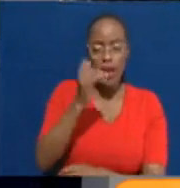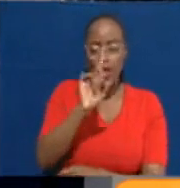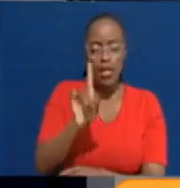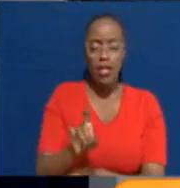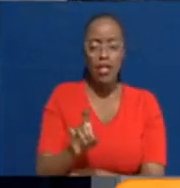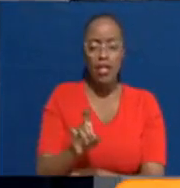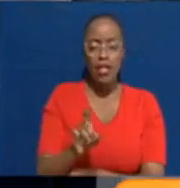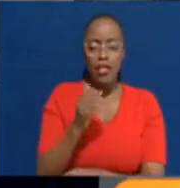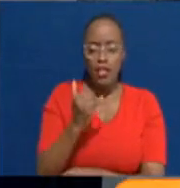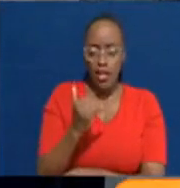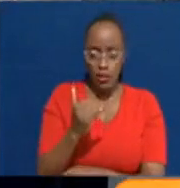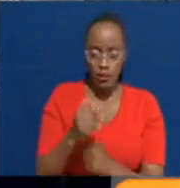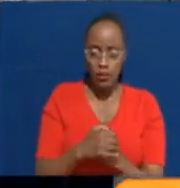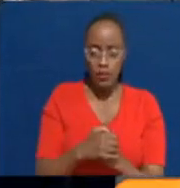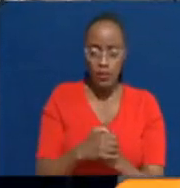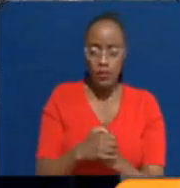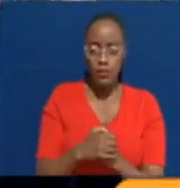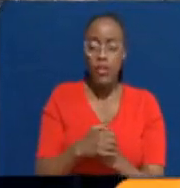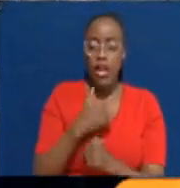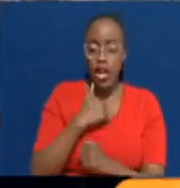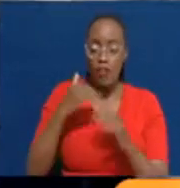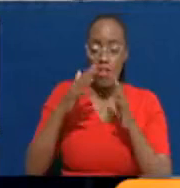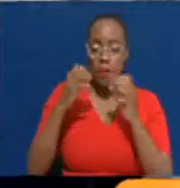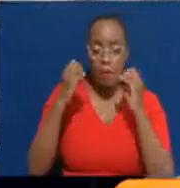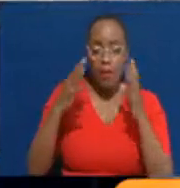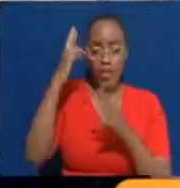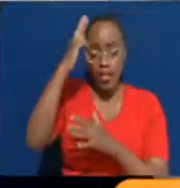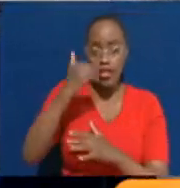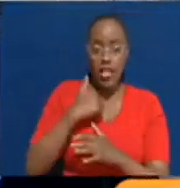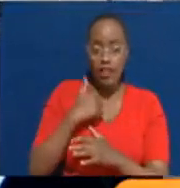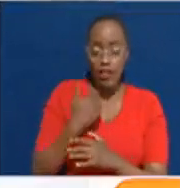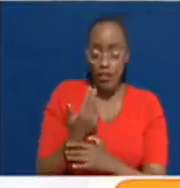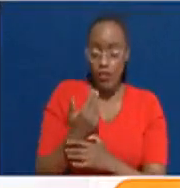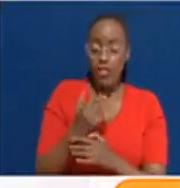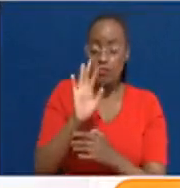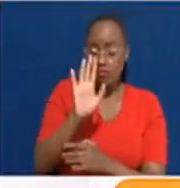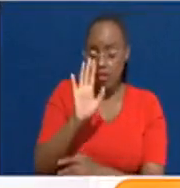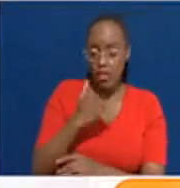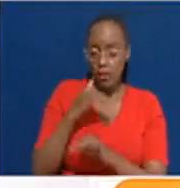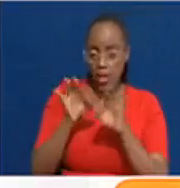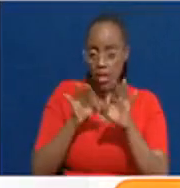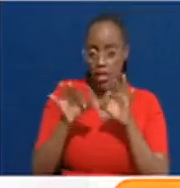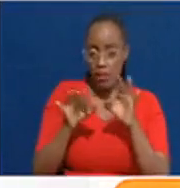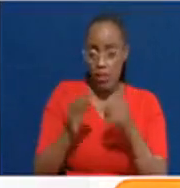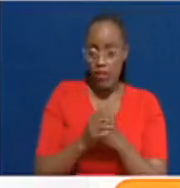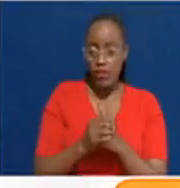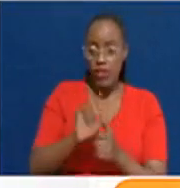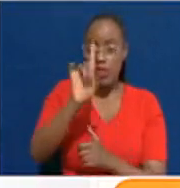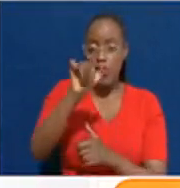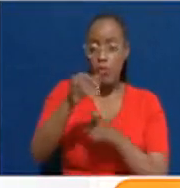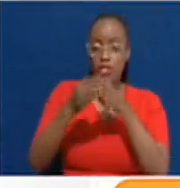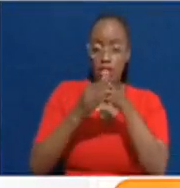Now, there are many reasons for that. But I think let me address it differently. Of the